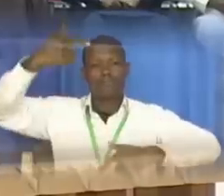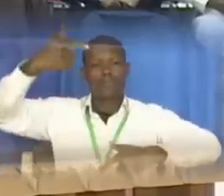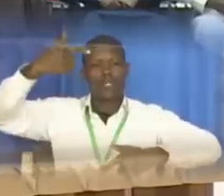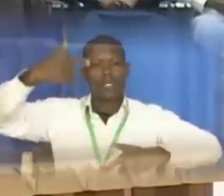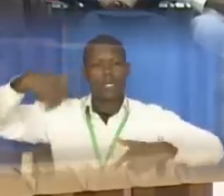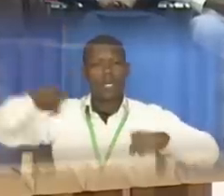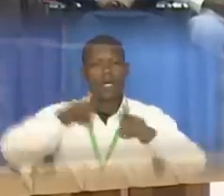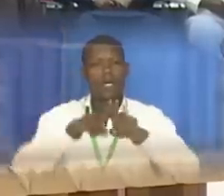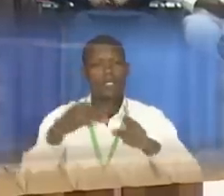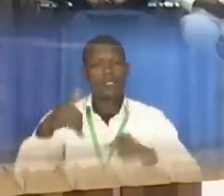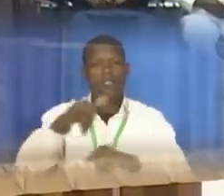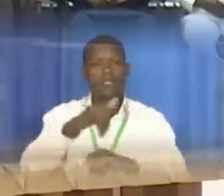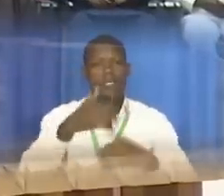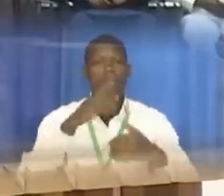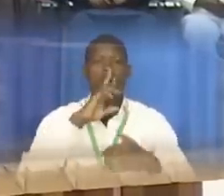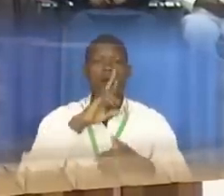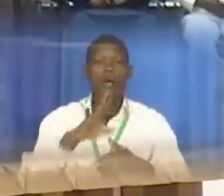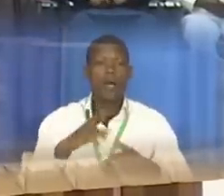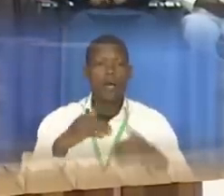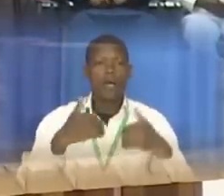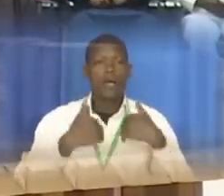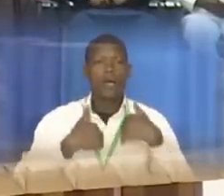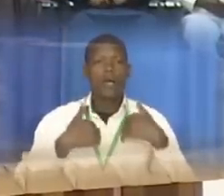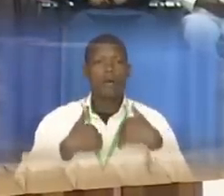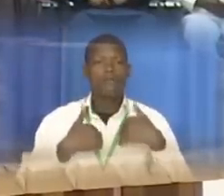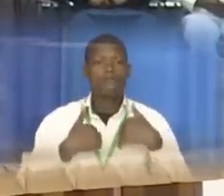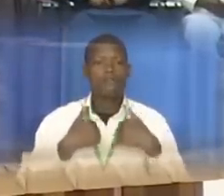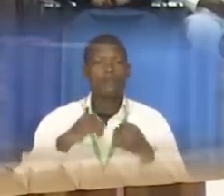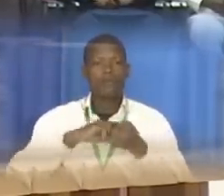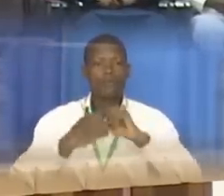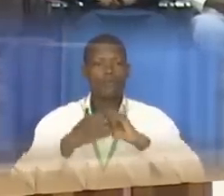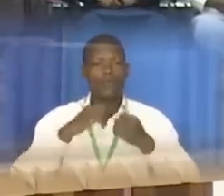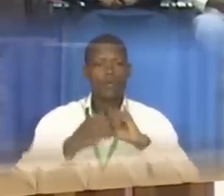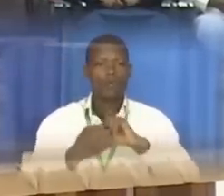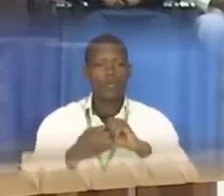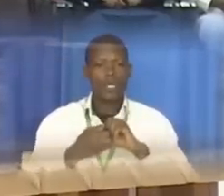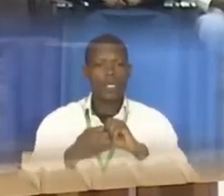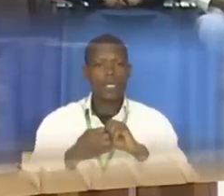are having problems dealing with fire,